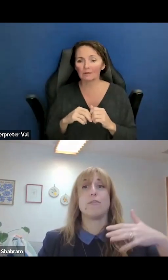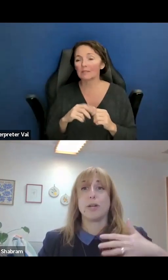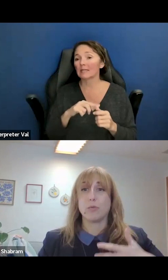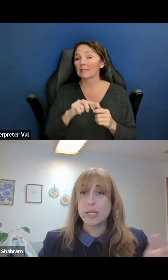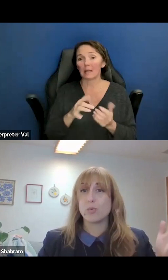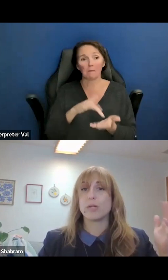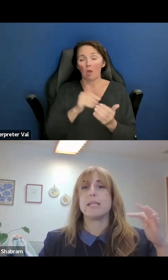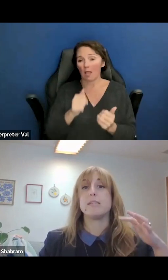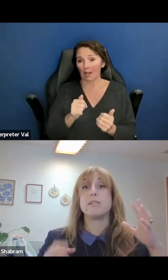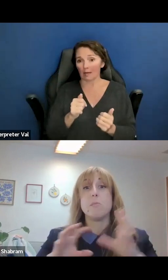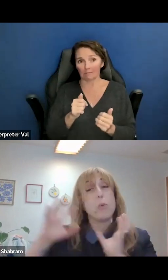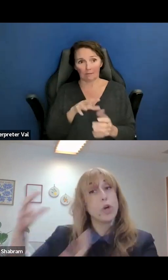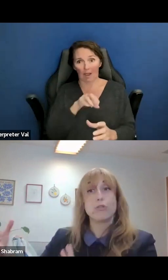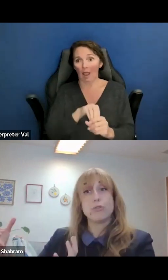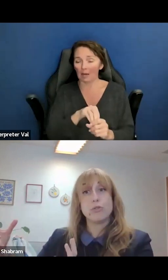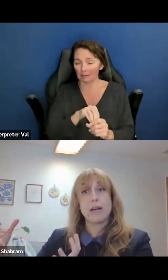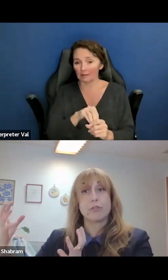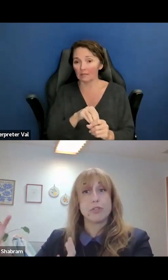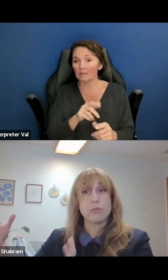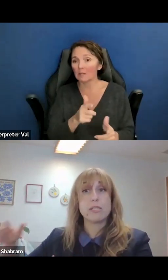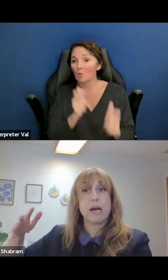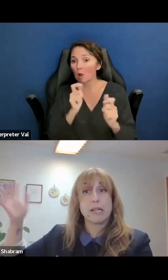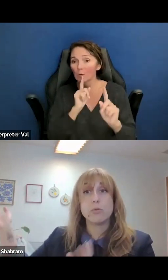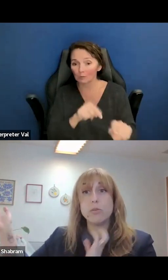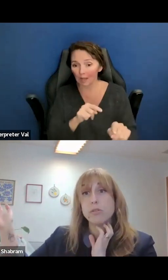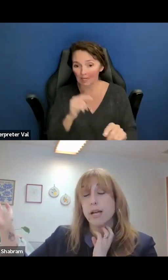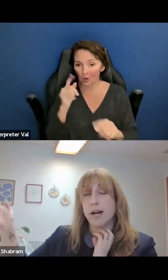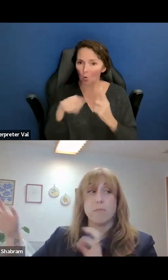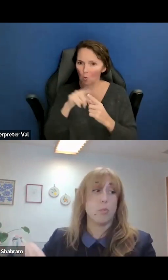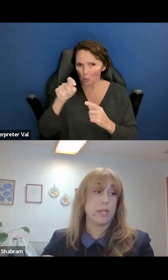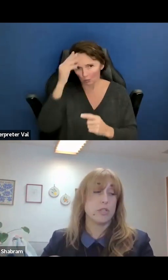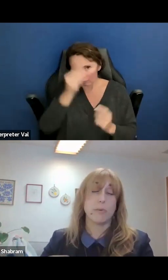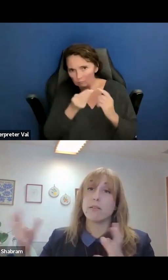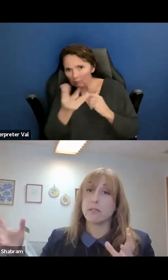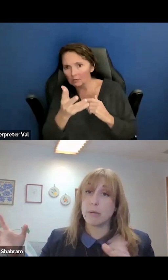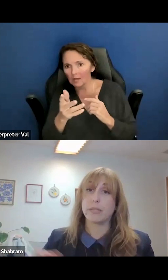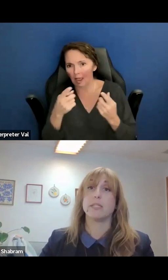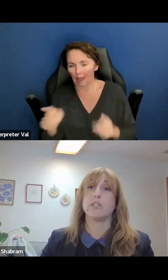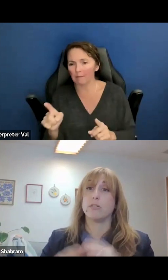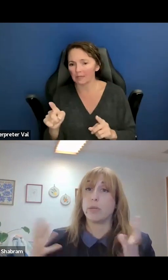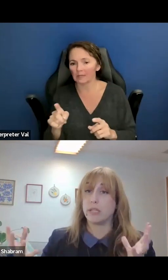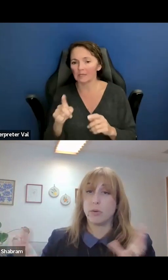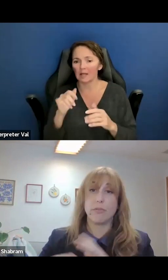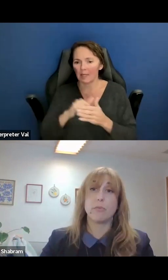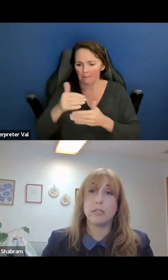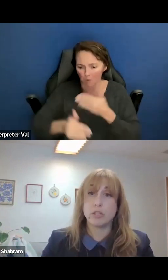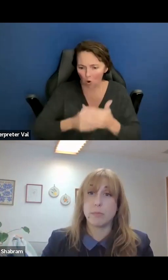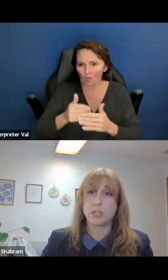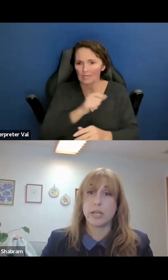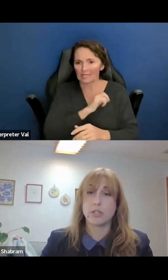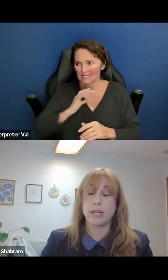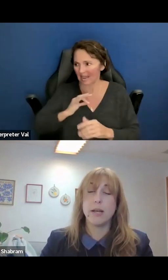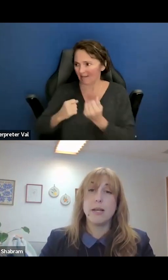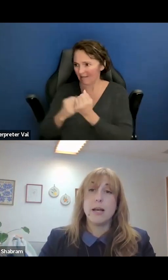classes, offering resources. We could also do that for students in the high schools. We could do Aaron's Law presentations. We could do healthy